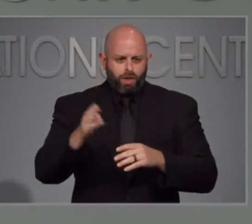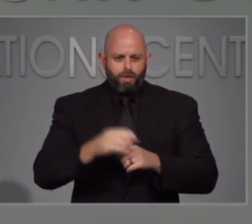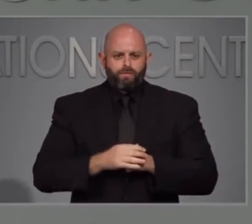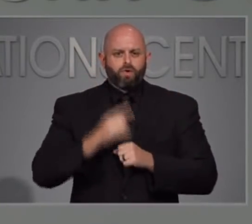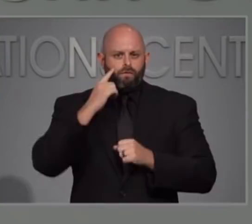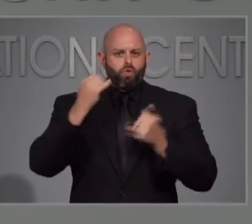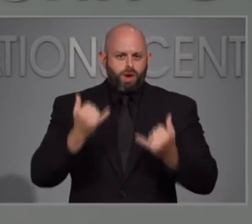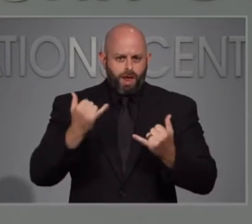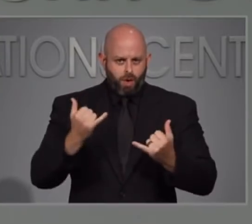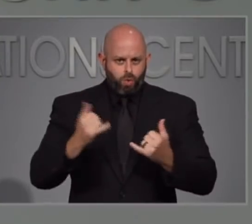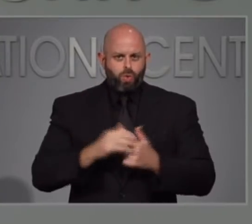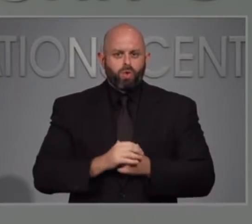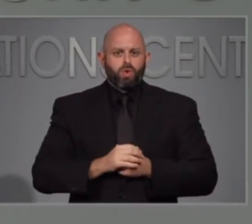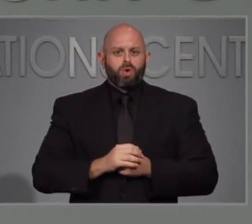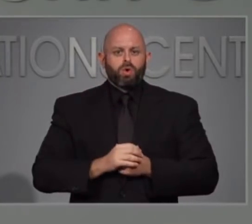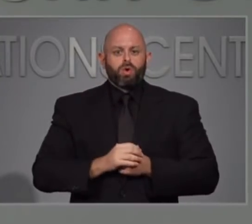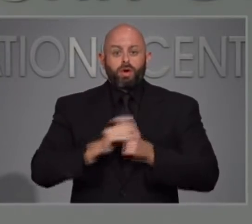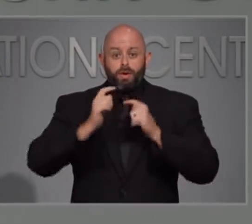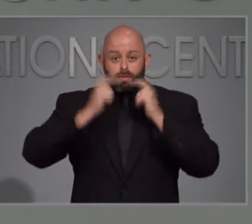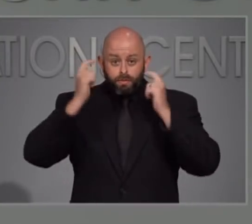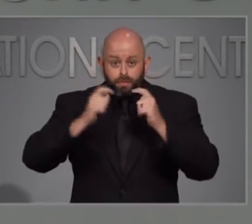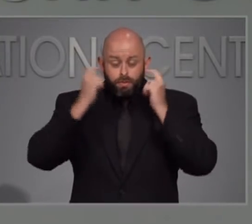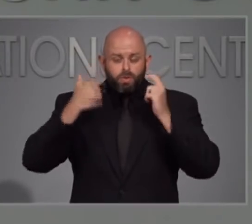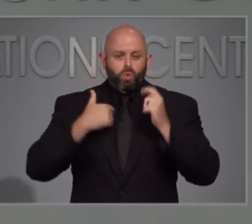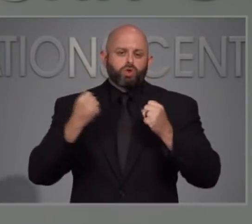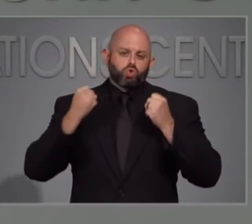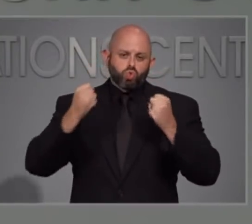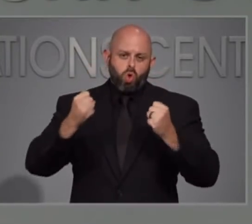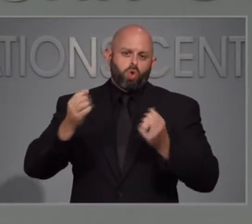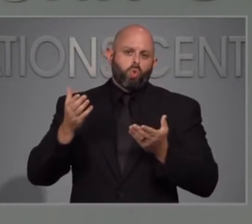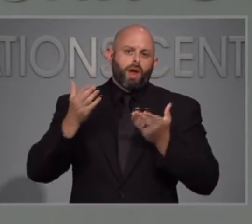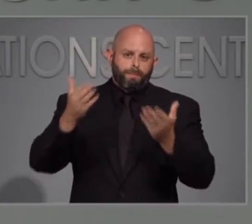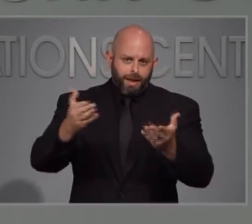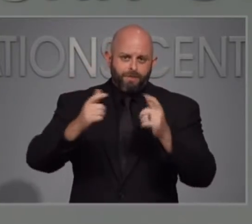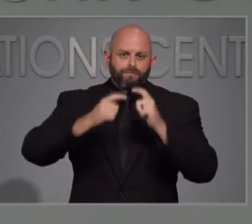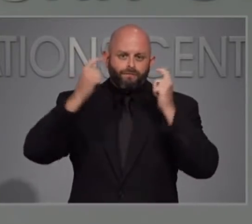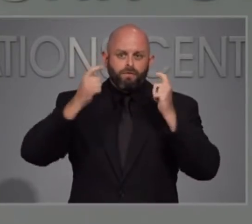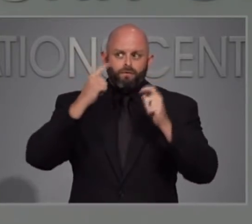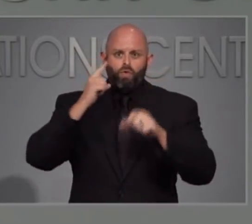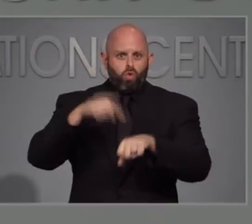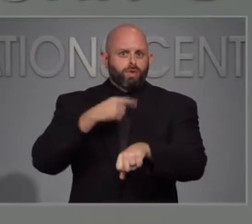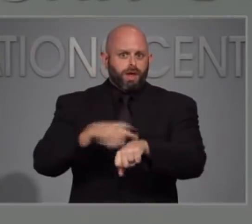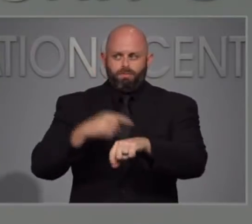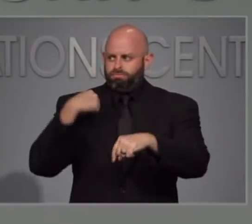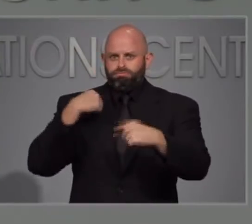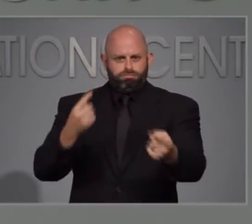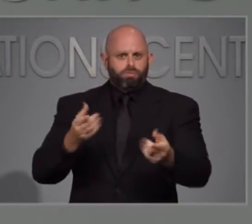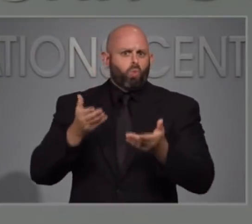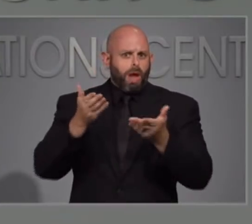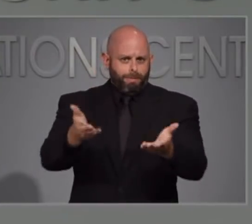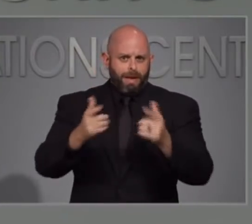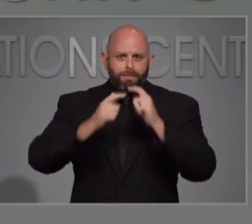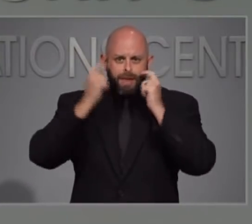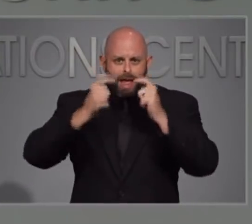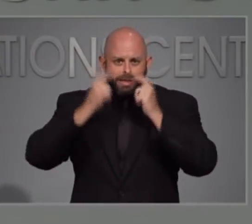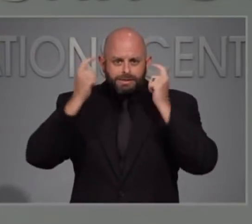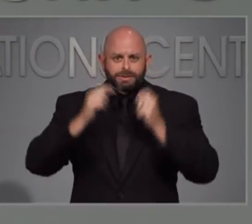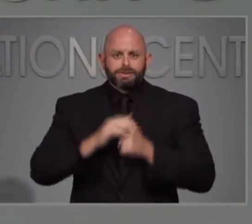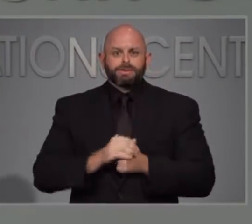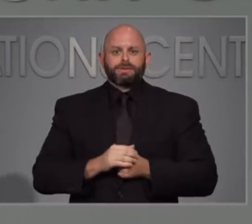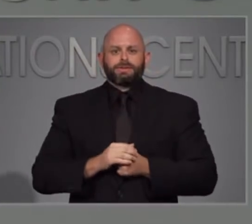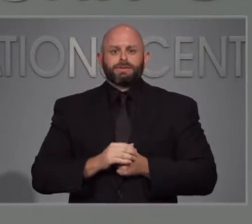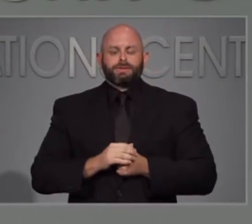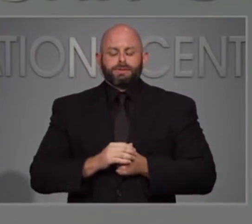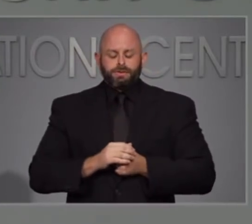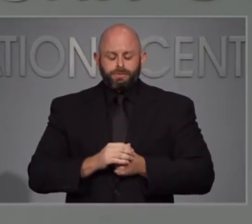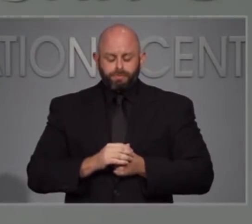have been strongly recommending face coverings for a while now. And just this past week,